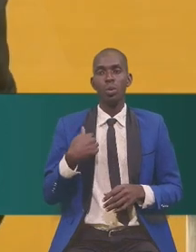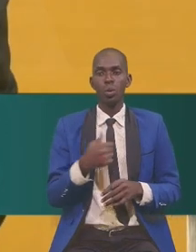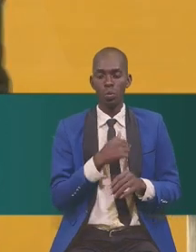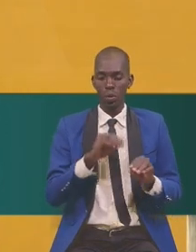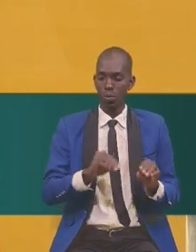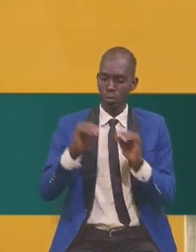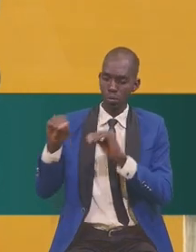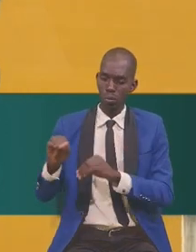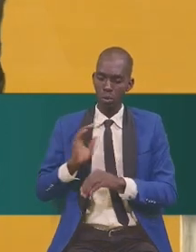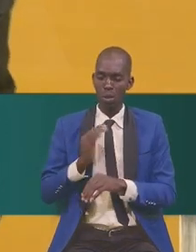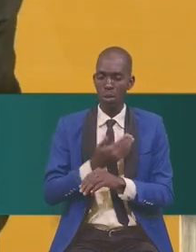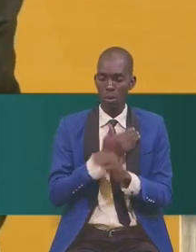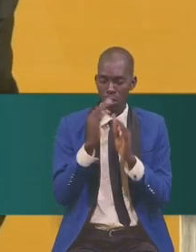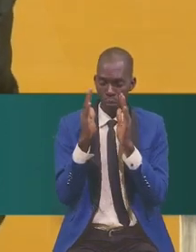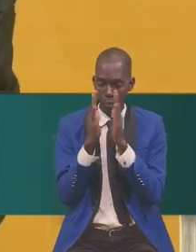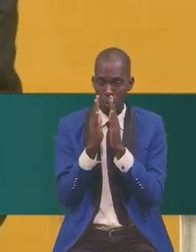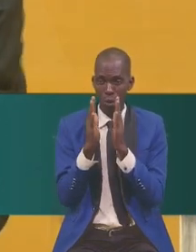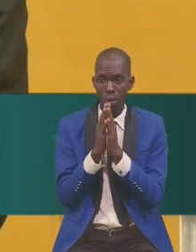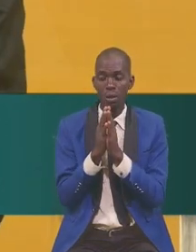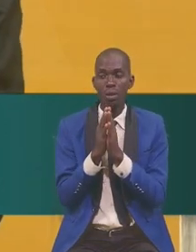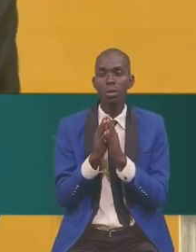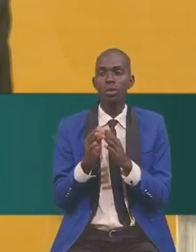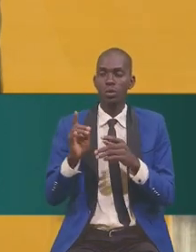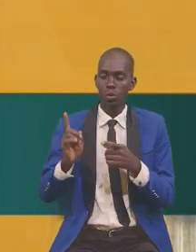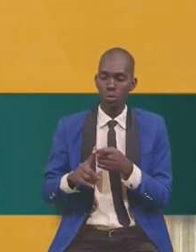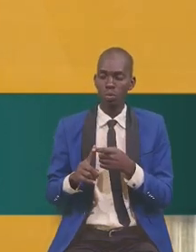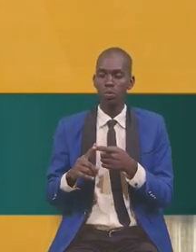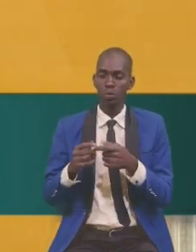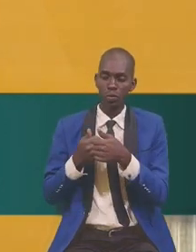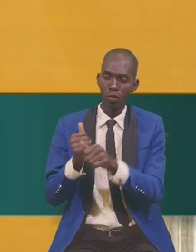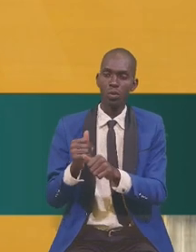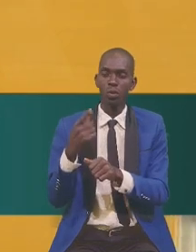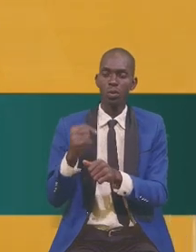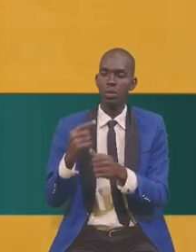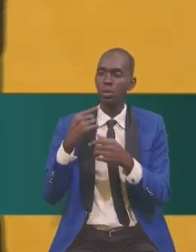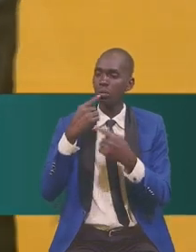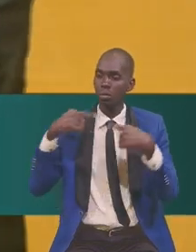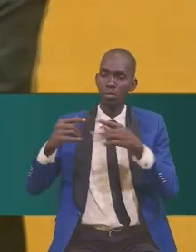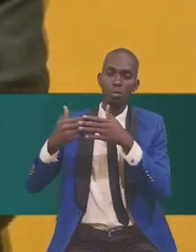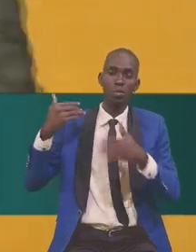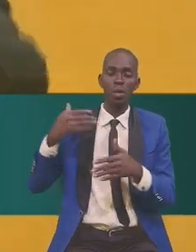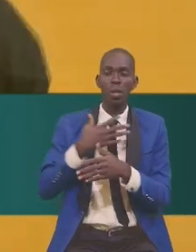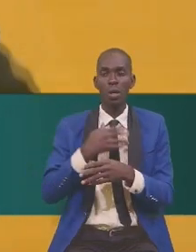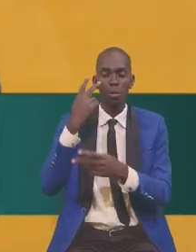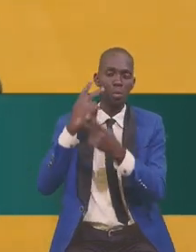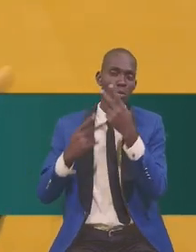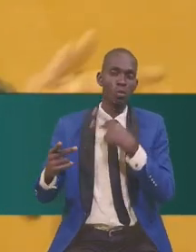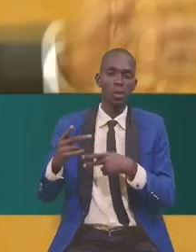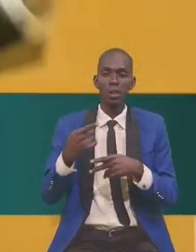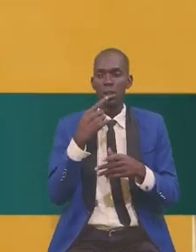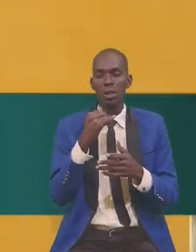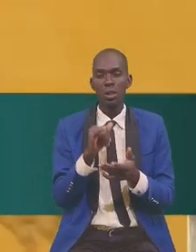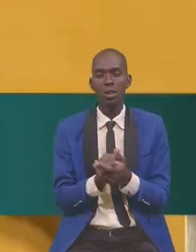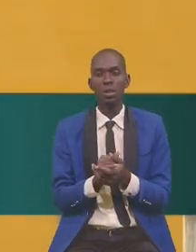prayer and we hook our prayer to the prediction and the prophecy. He said the